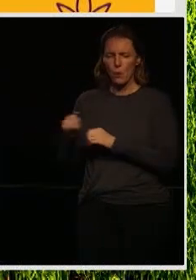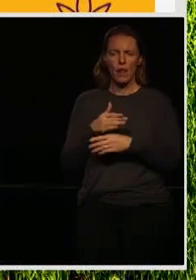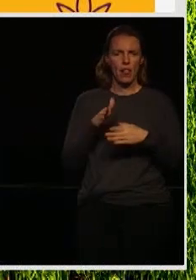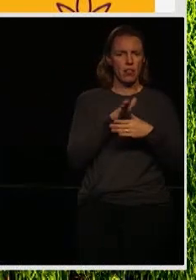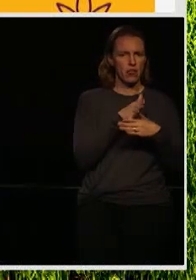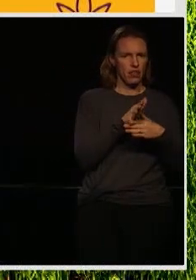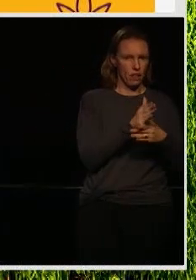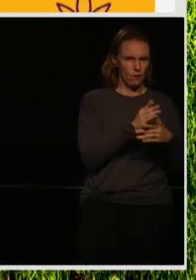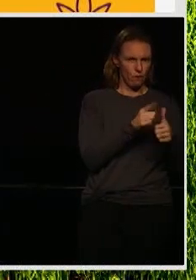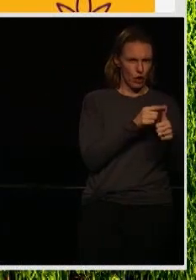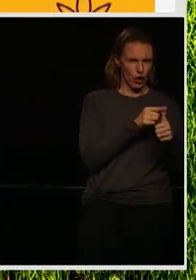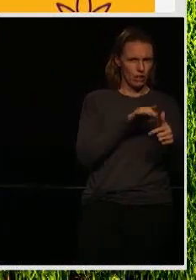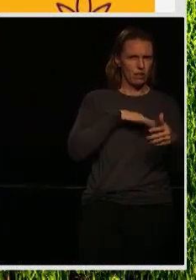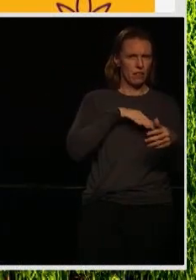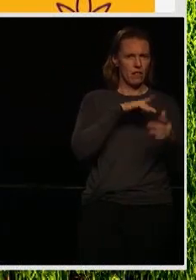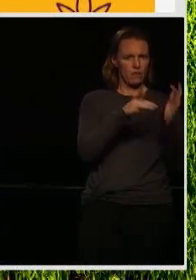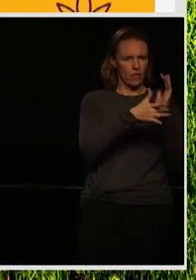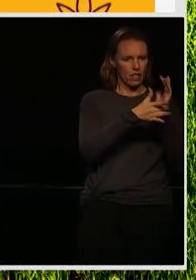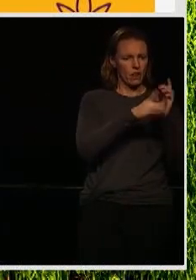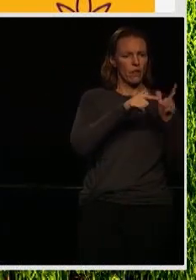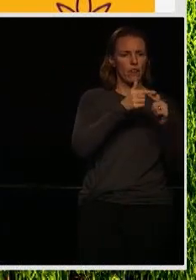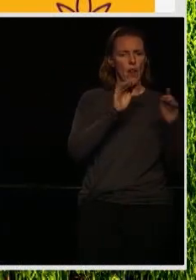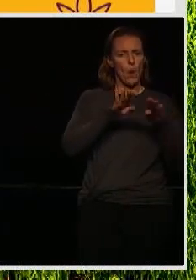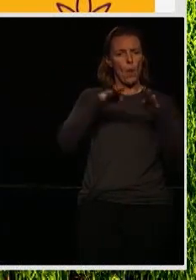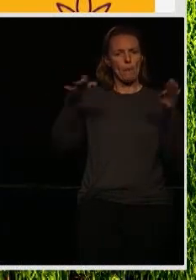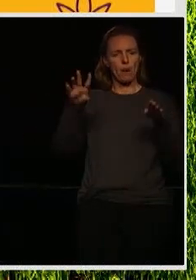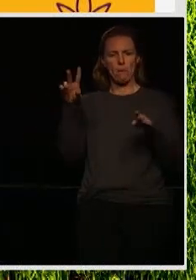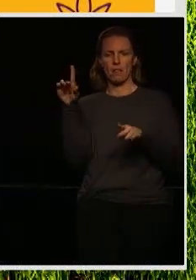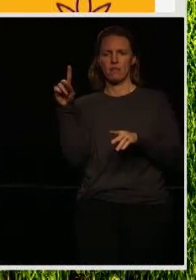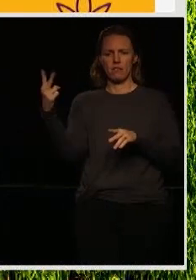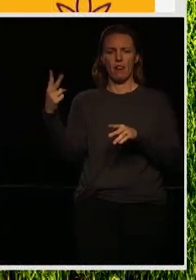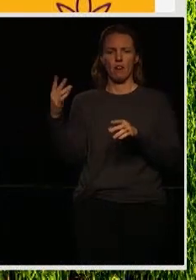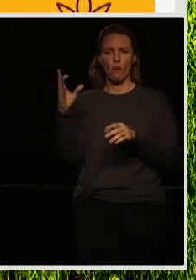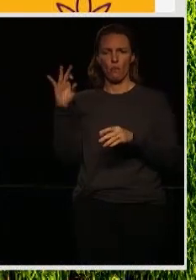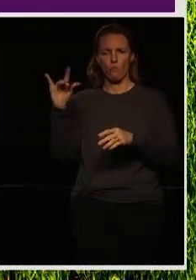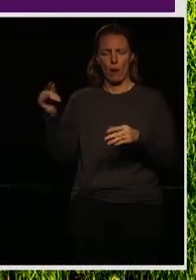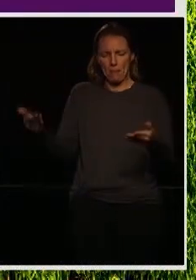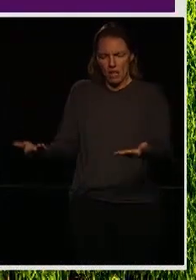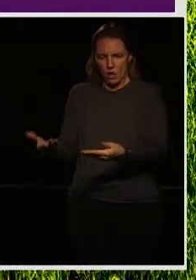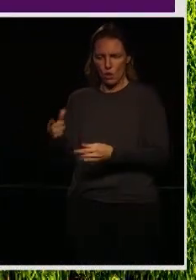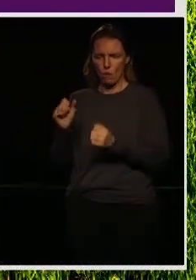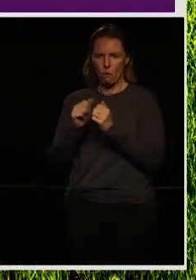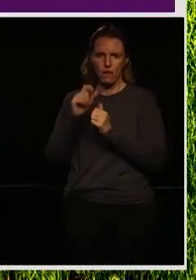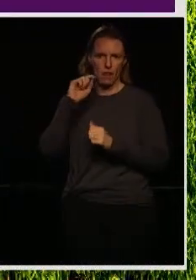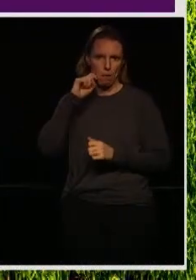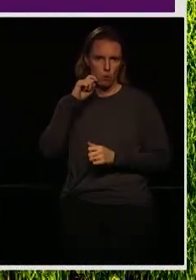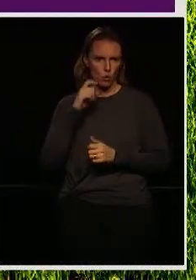up our second crop here from New York in apples.